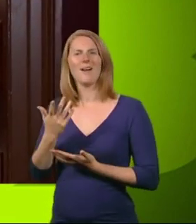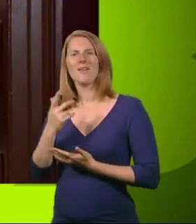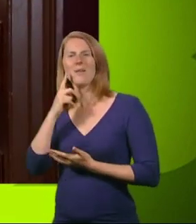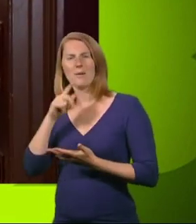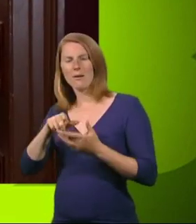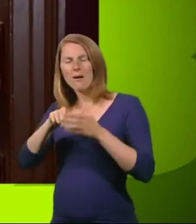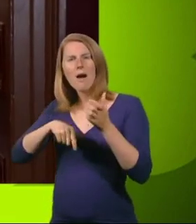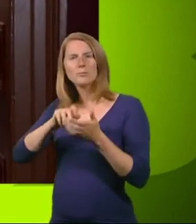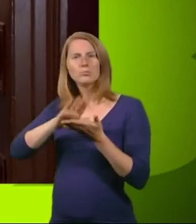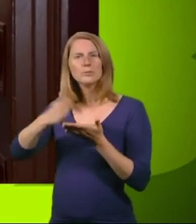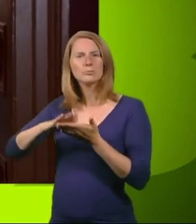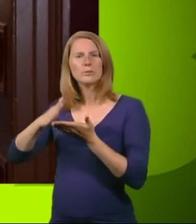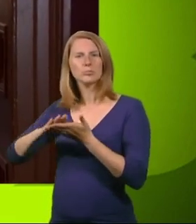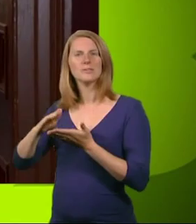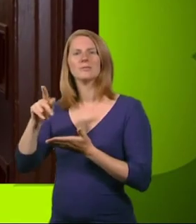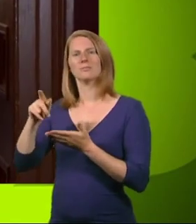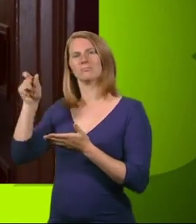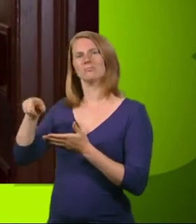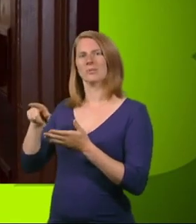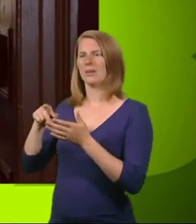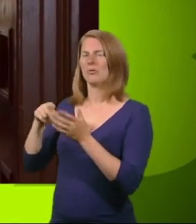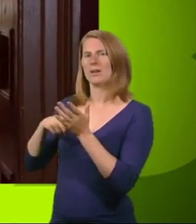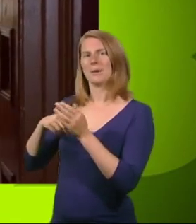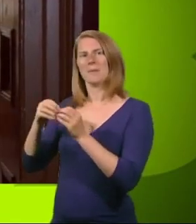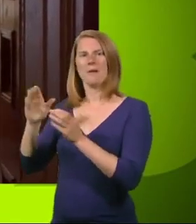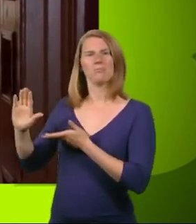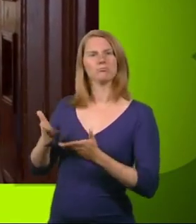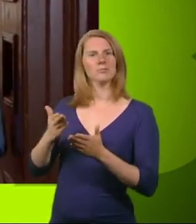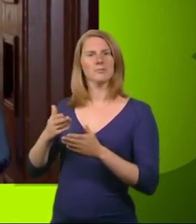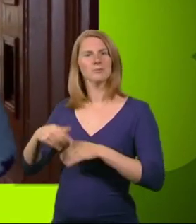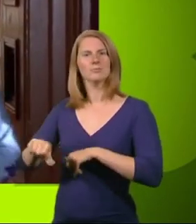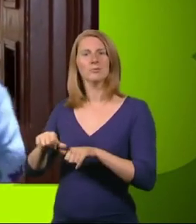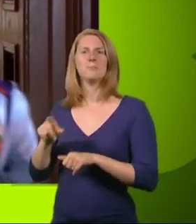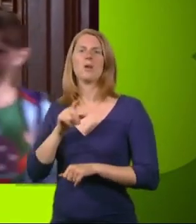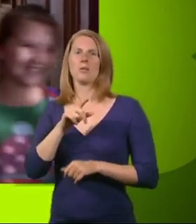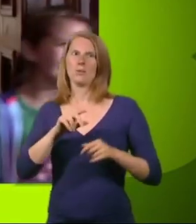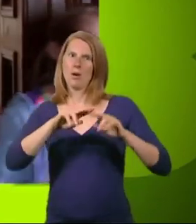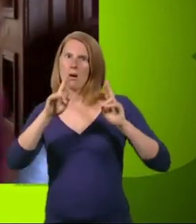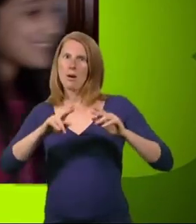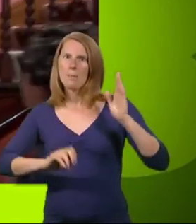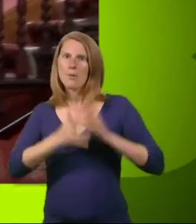if you want your kids blinded. Oh, yeah, and your house burned down. No lunch. So, same time again next week.